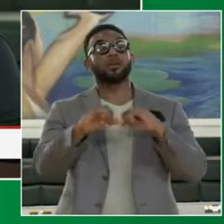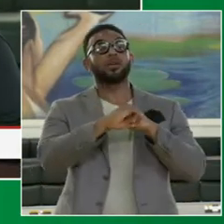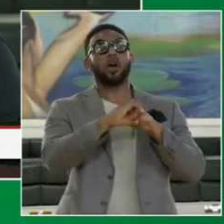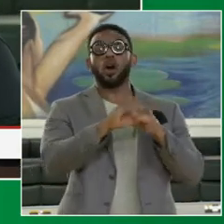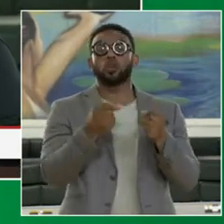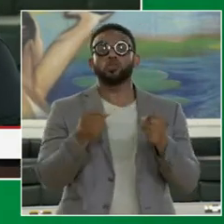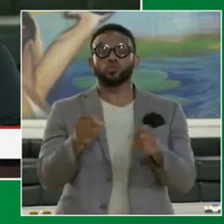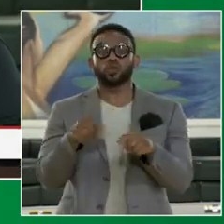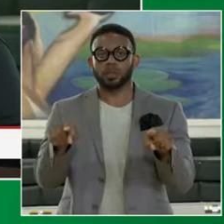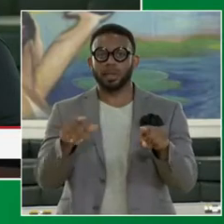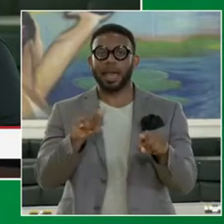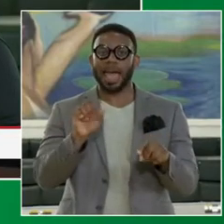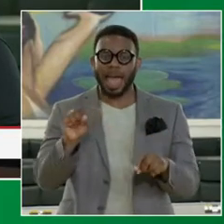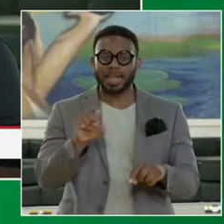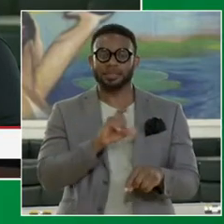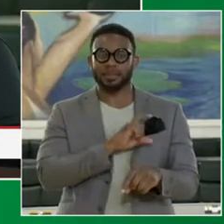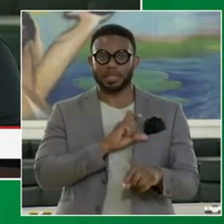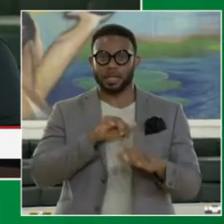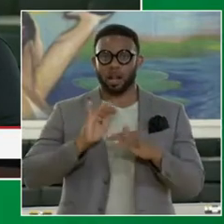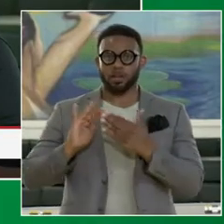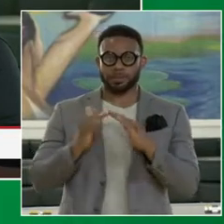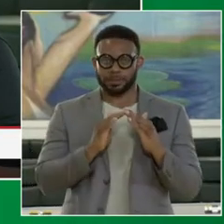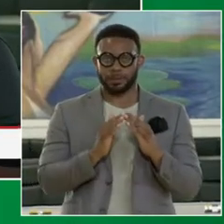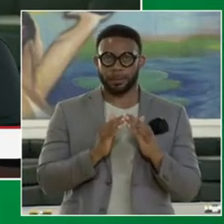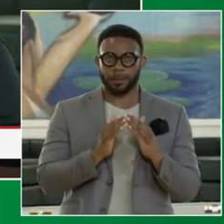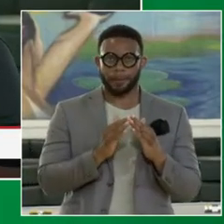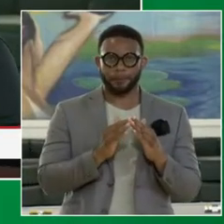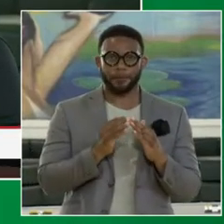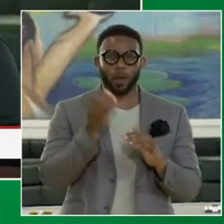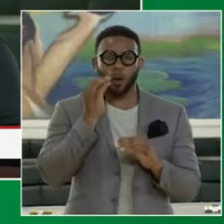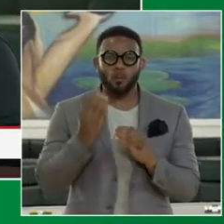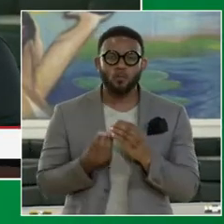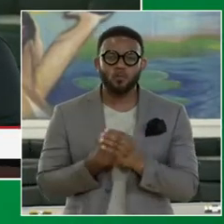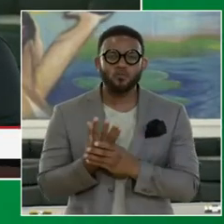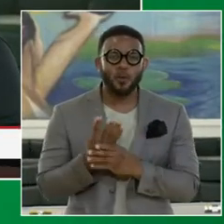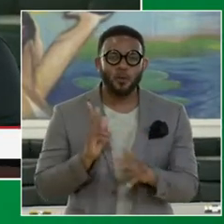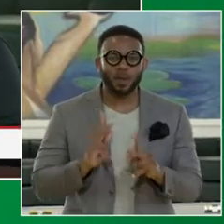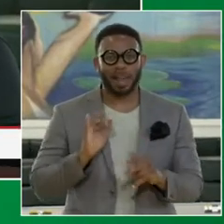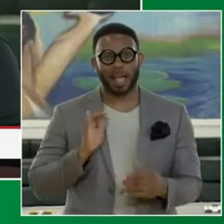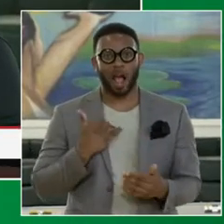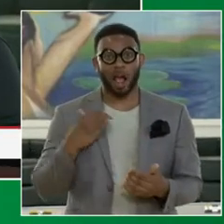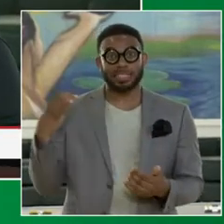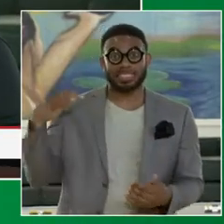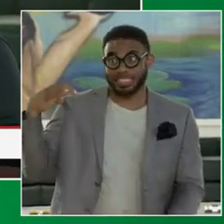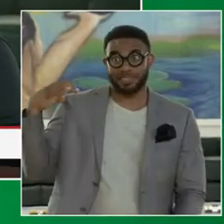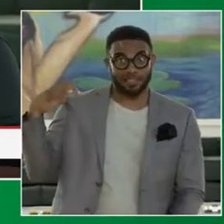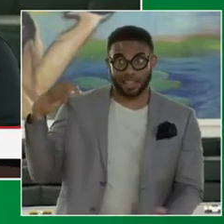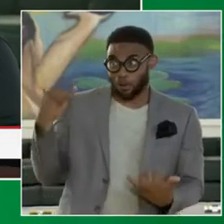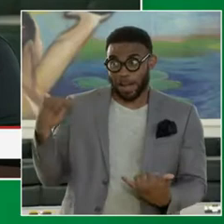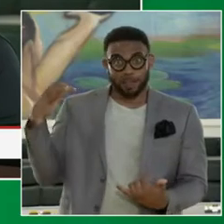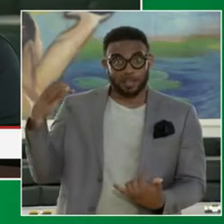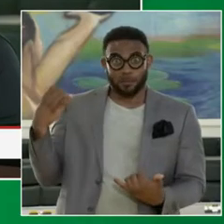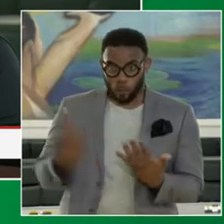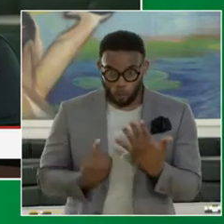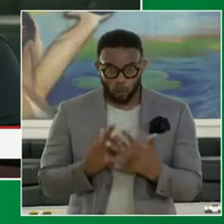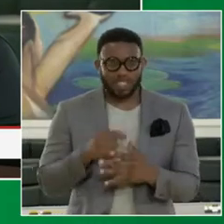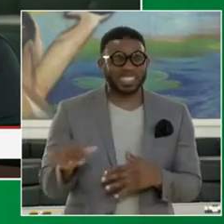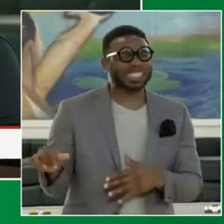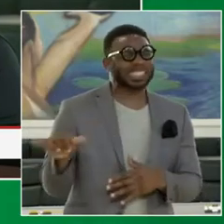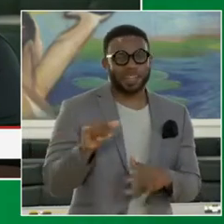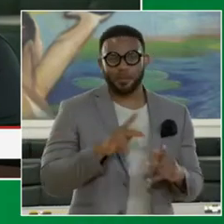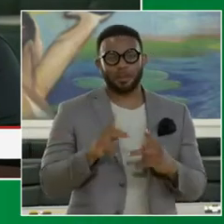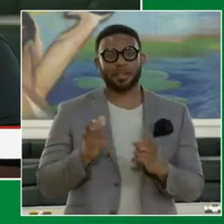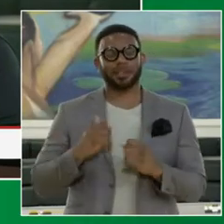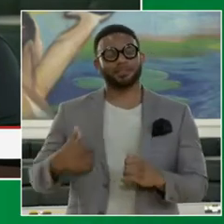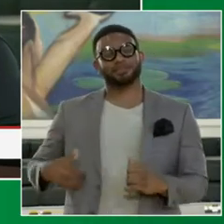street as peace officers in our city, homegrown folks like our chief. Our chief went through that program. Right. And it really gives